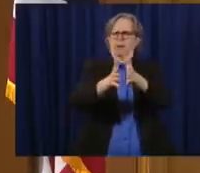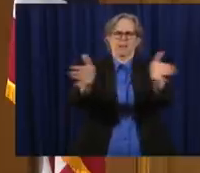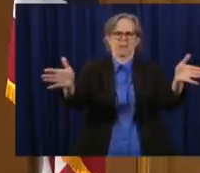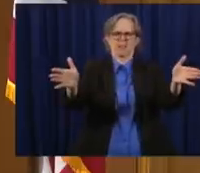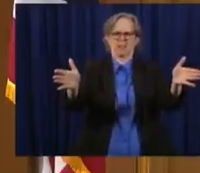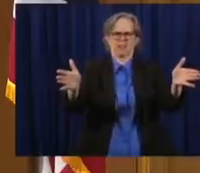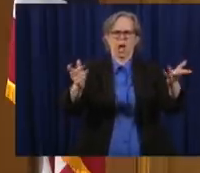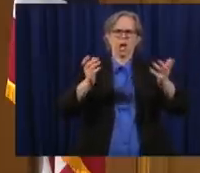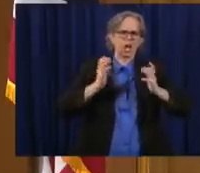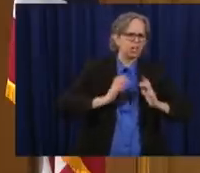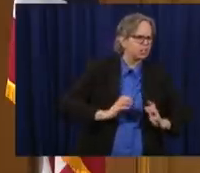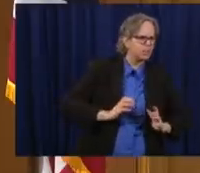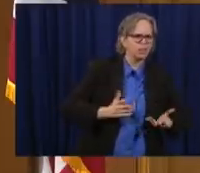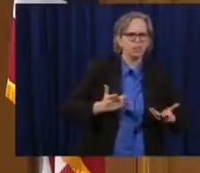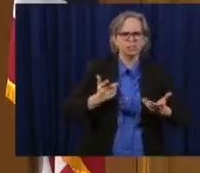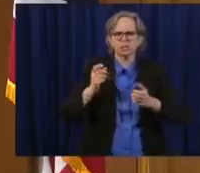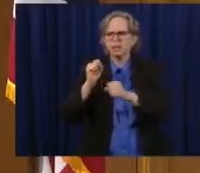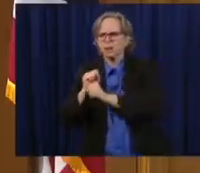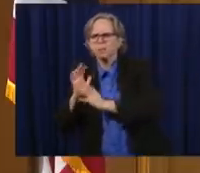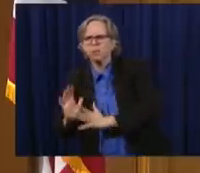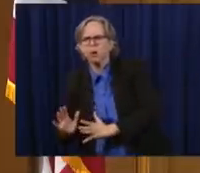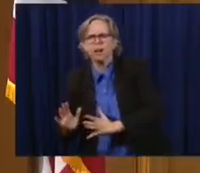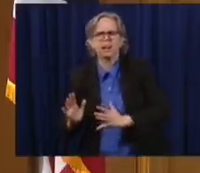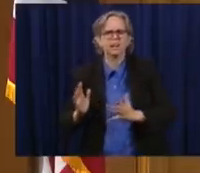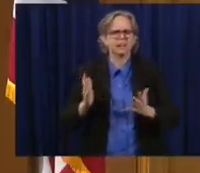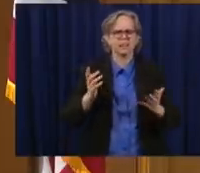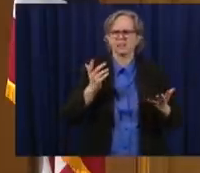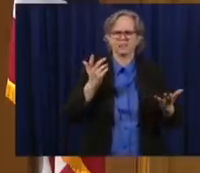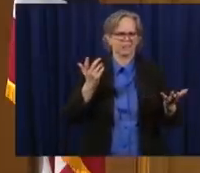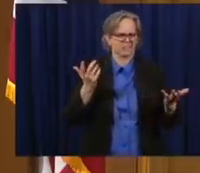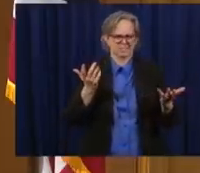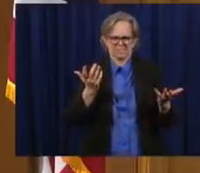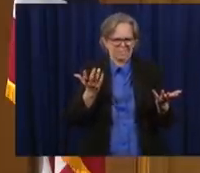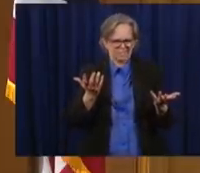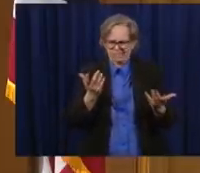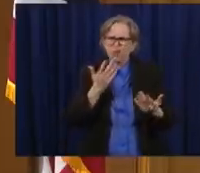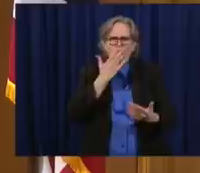protecting workers is also good business.